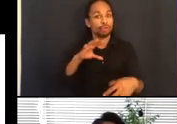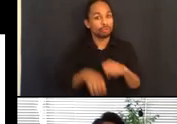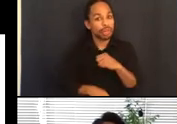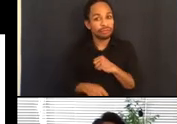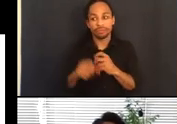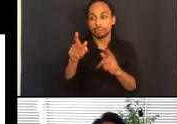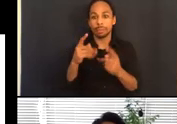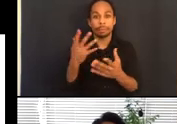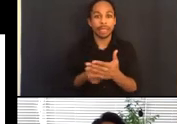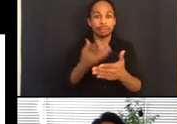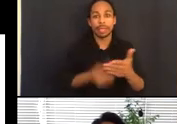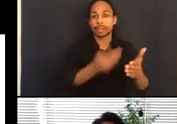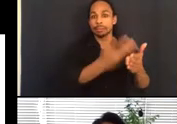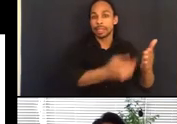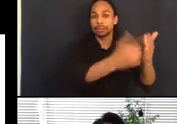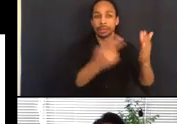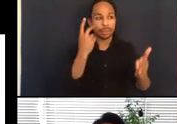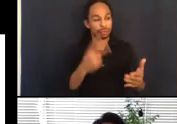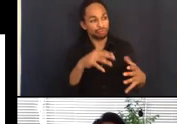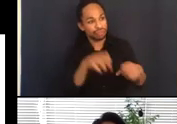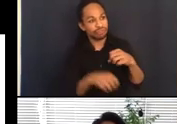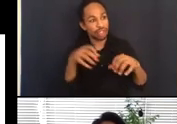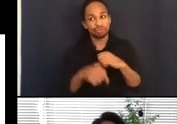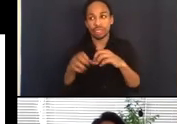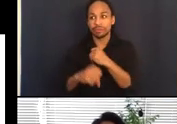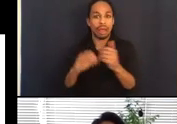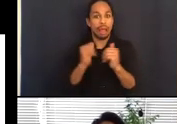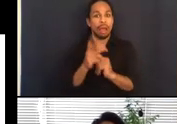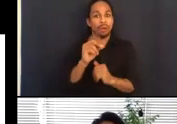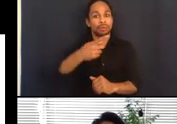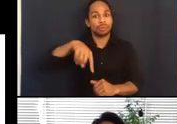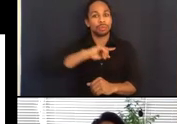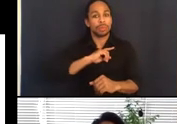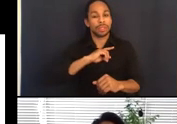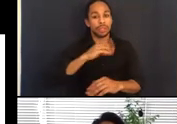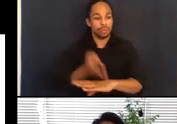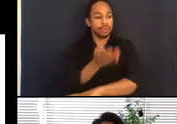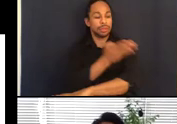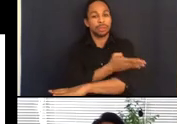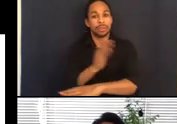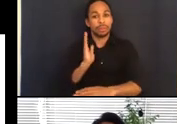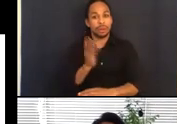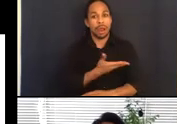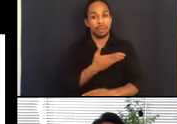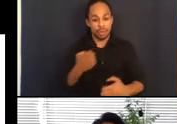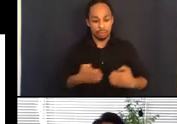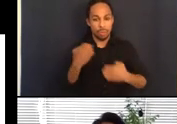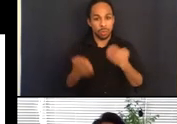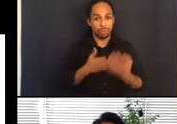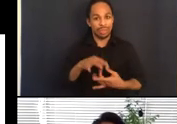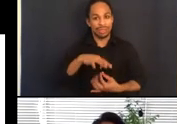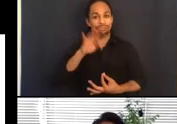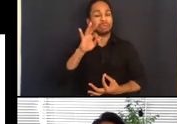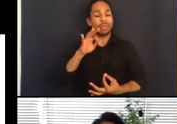in these pictures that you see here, all of the culturally sensitive information that's being shared, all of the resilience